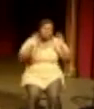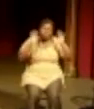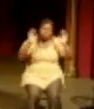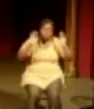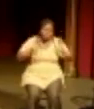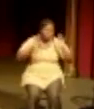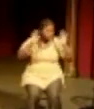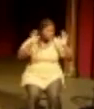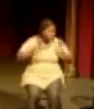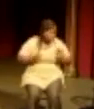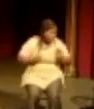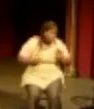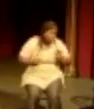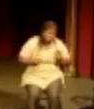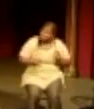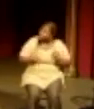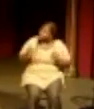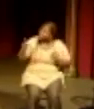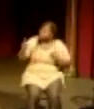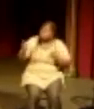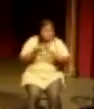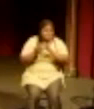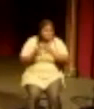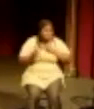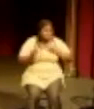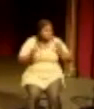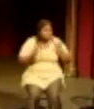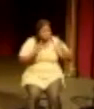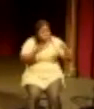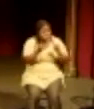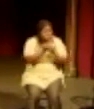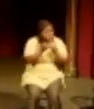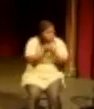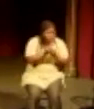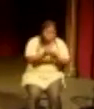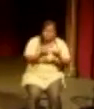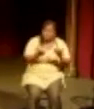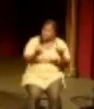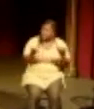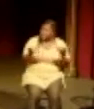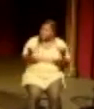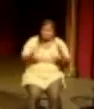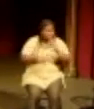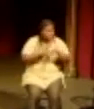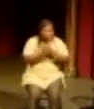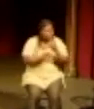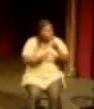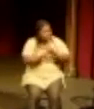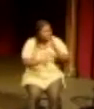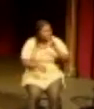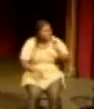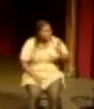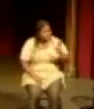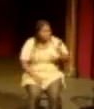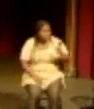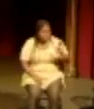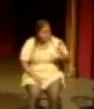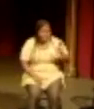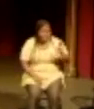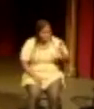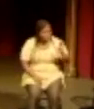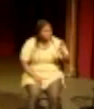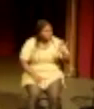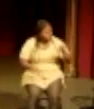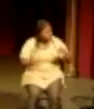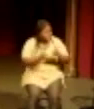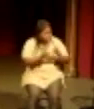teams. Community members came out. The Porterfield House was packed the entire month of February with tough playoff